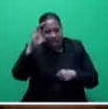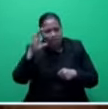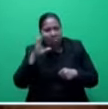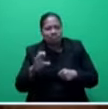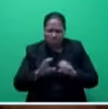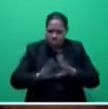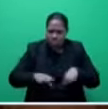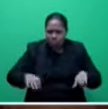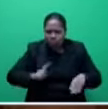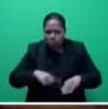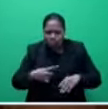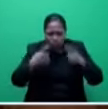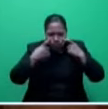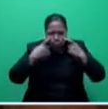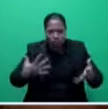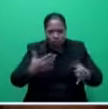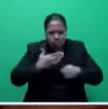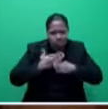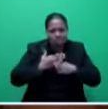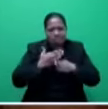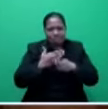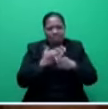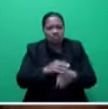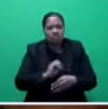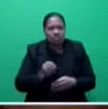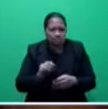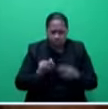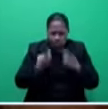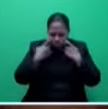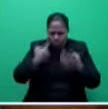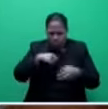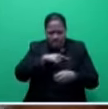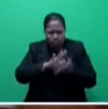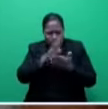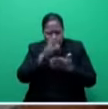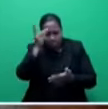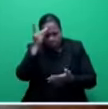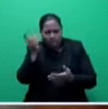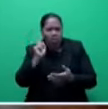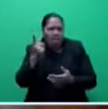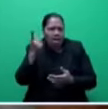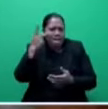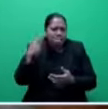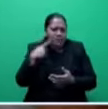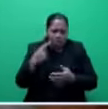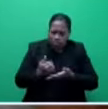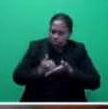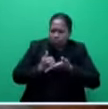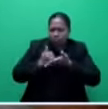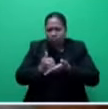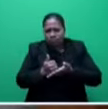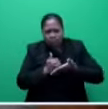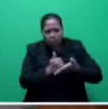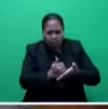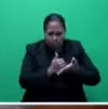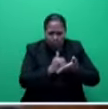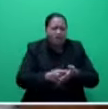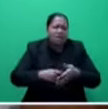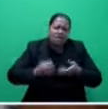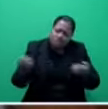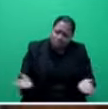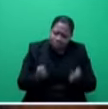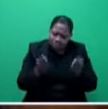Mr. Speaker, has shown us the strength of our fourth pillar of education, parental engagement. And I encourage parents to continue teaching